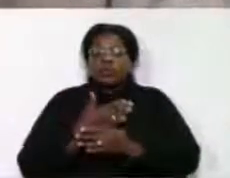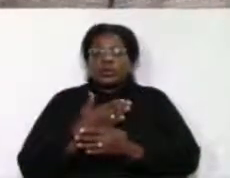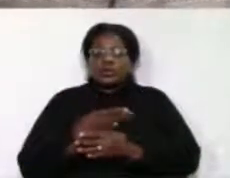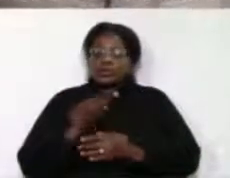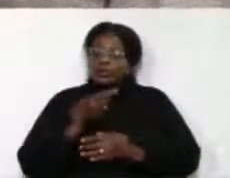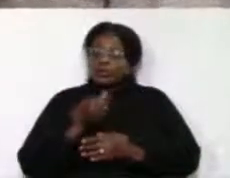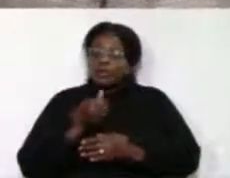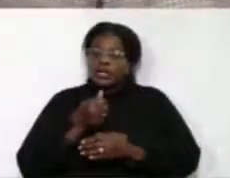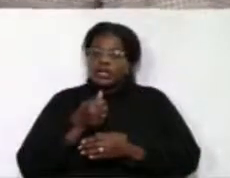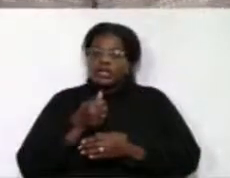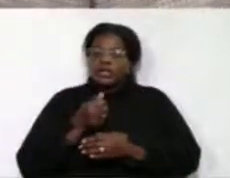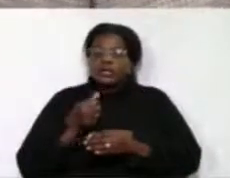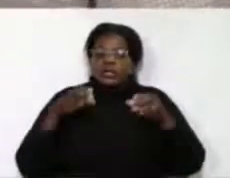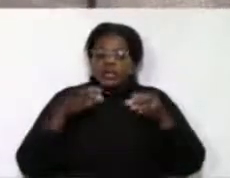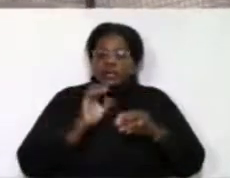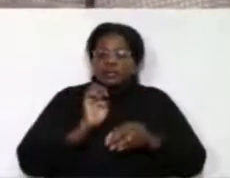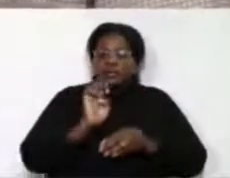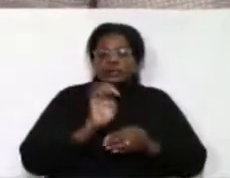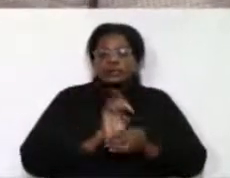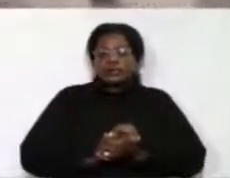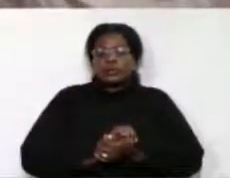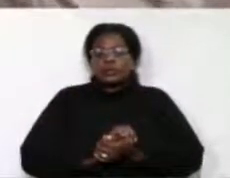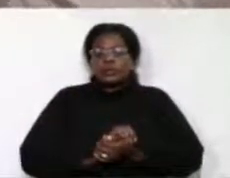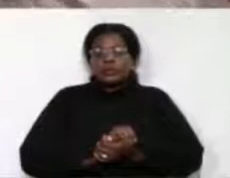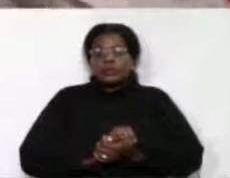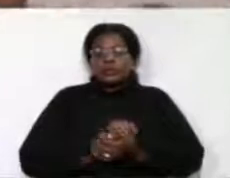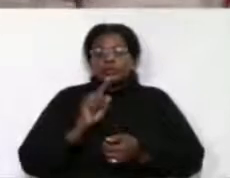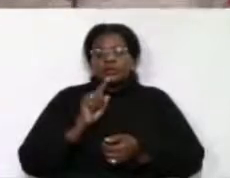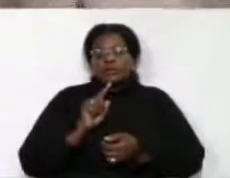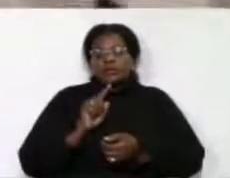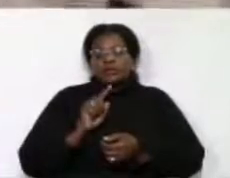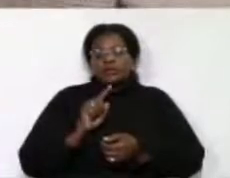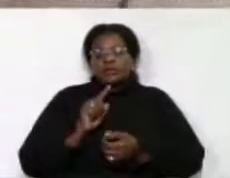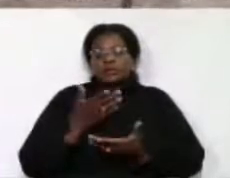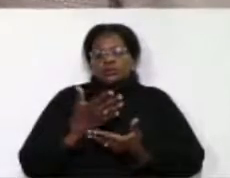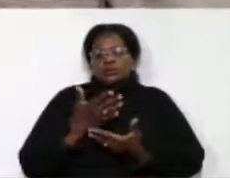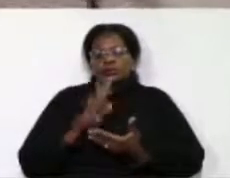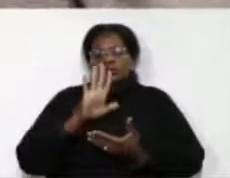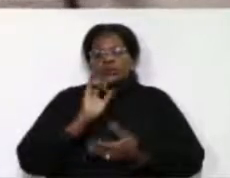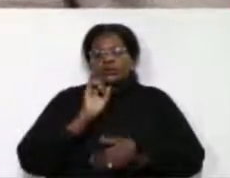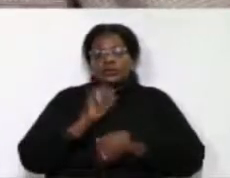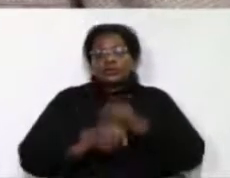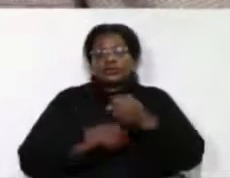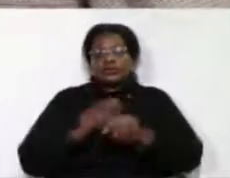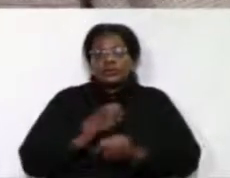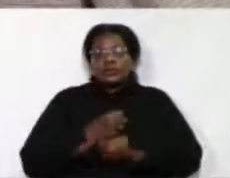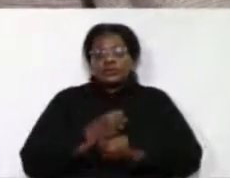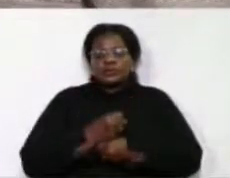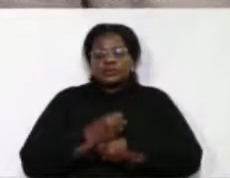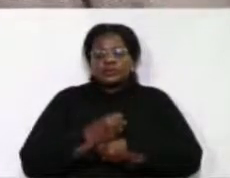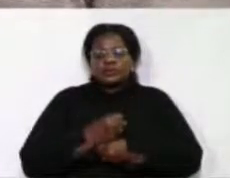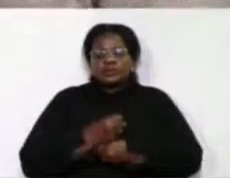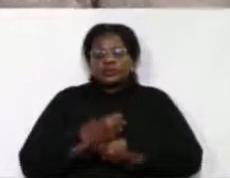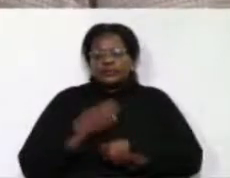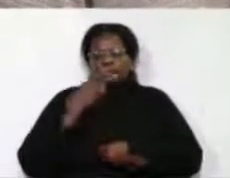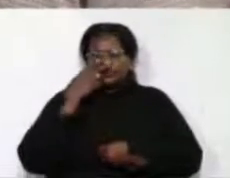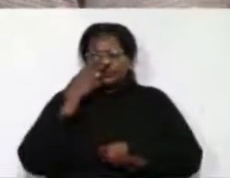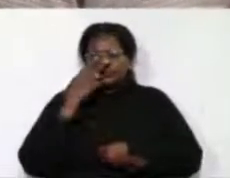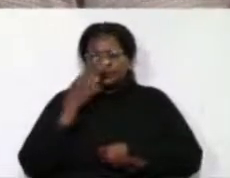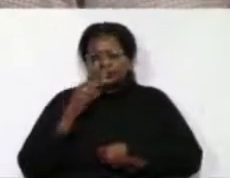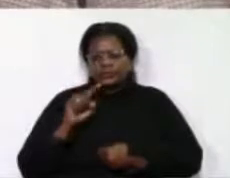16, 17, 18. 20, up to 20, let's say, 5 years. Yeah. And then you'll see that the assets